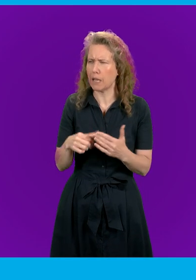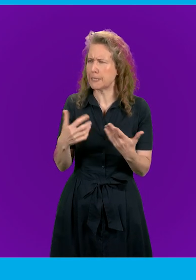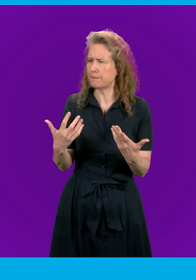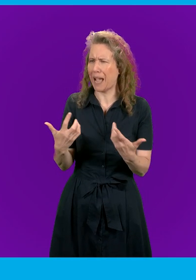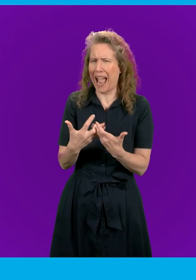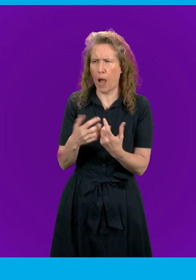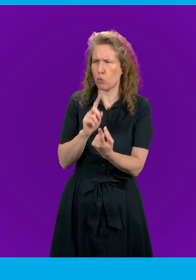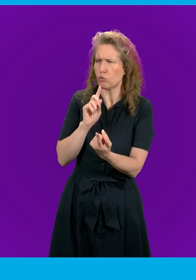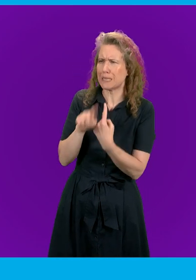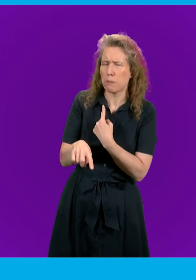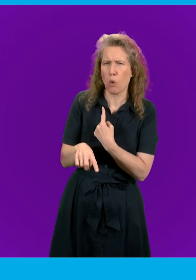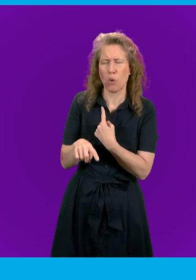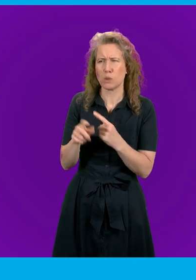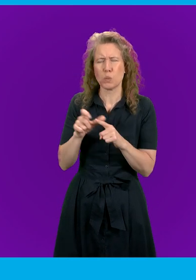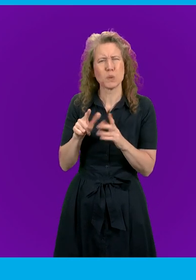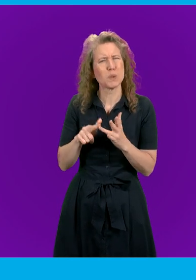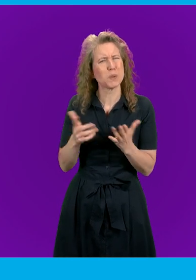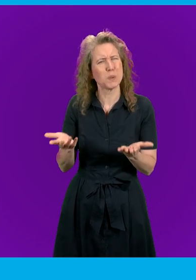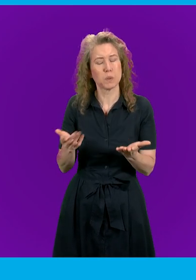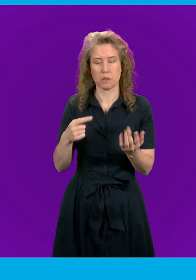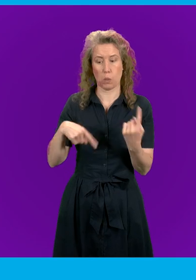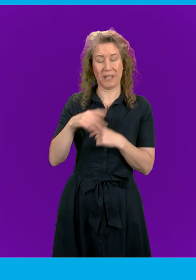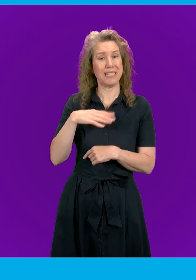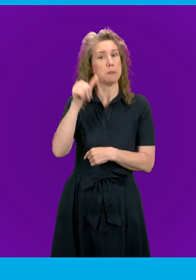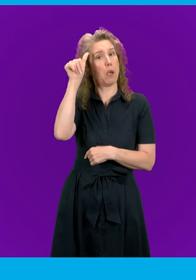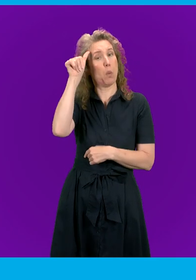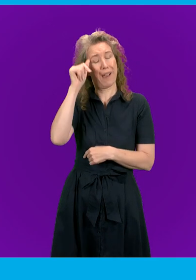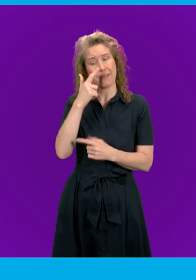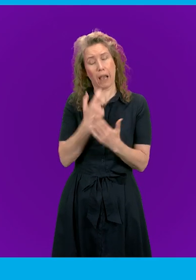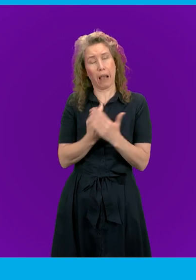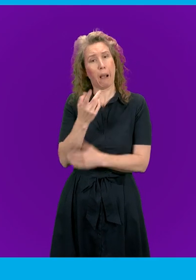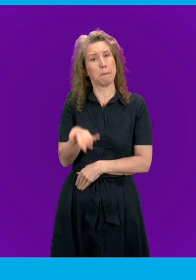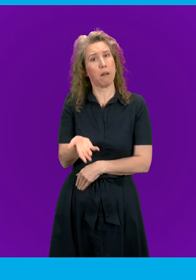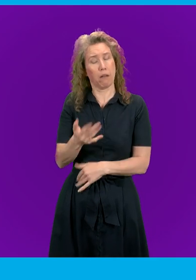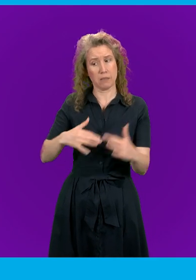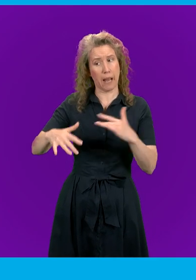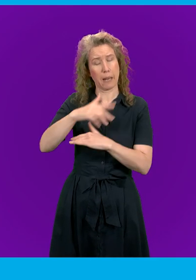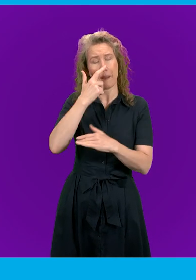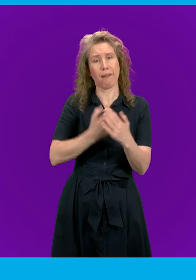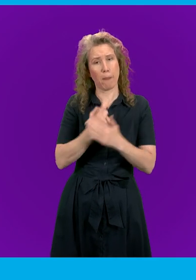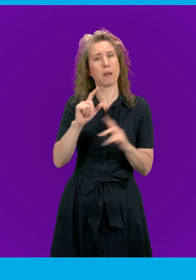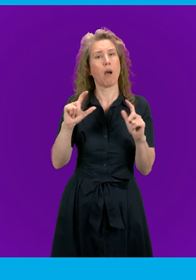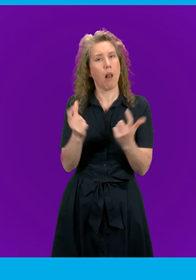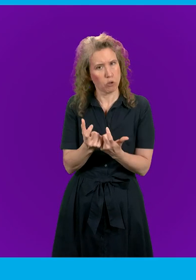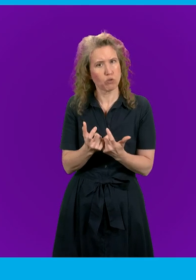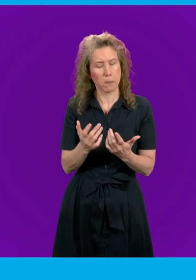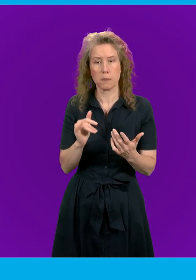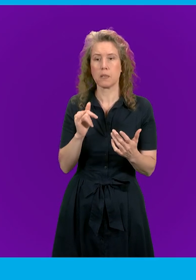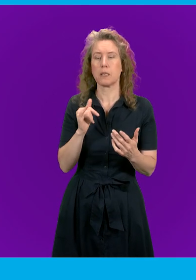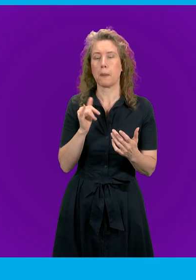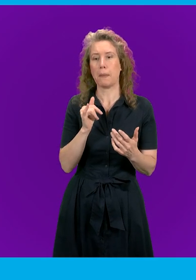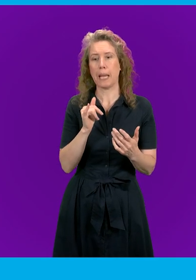to respond to. And I think just being aware that those dynamics might exist in the classroom. And just maybe to talk about something